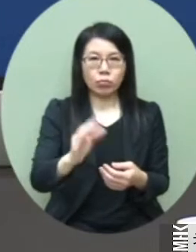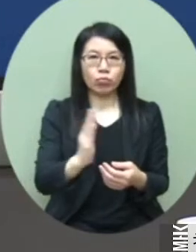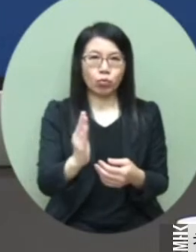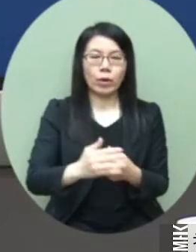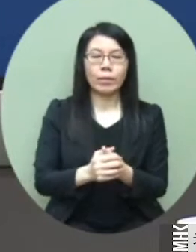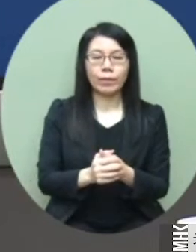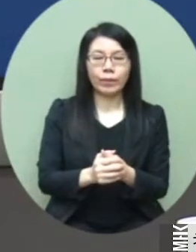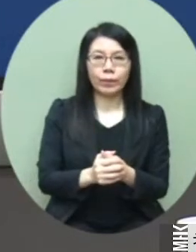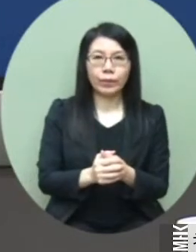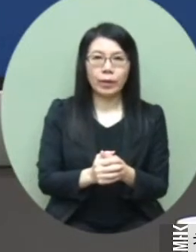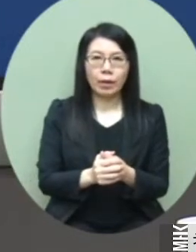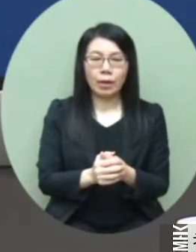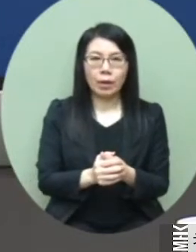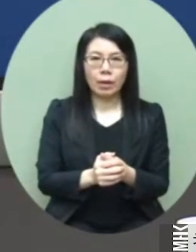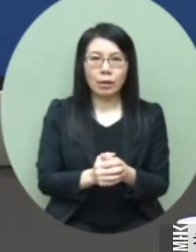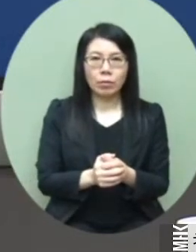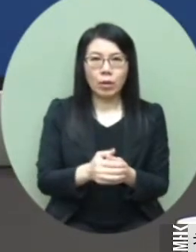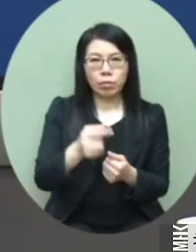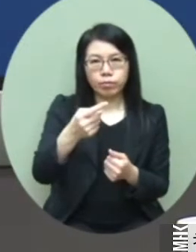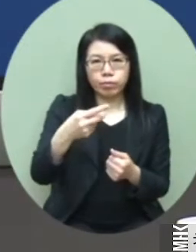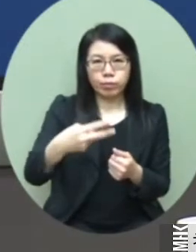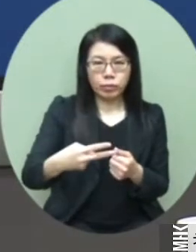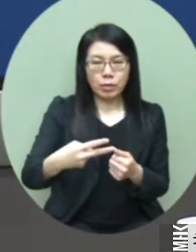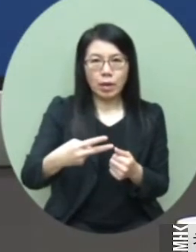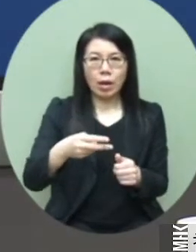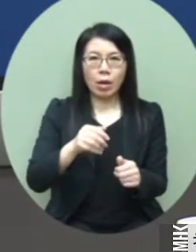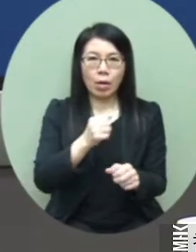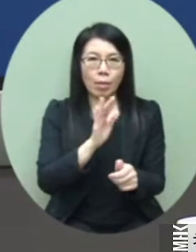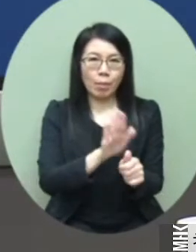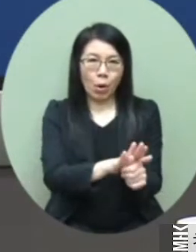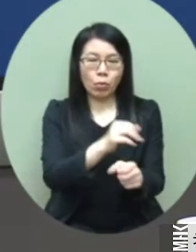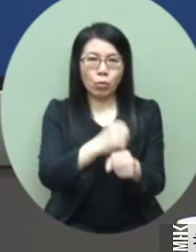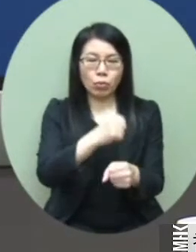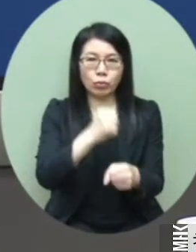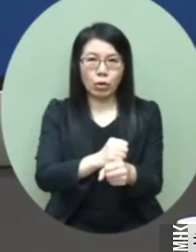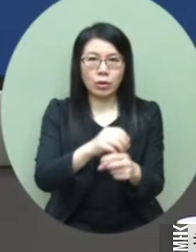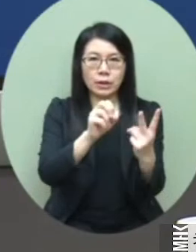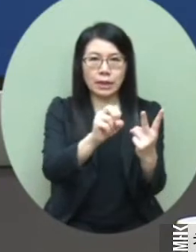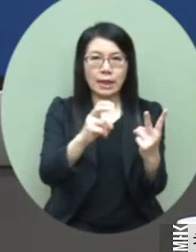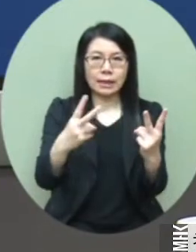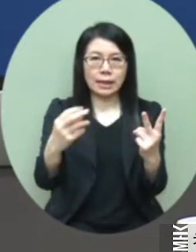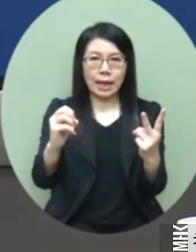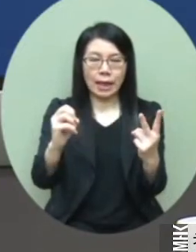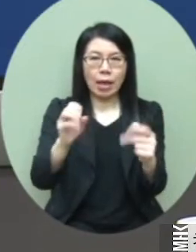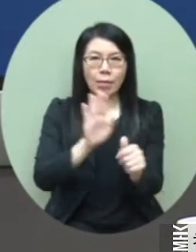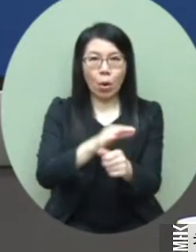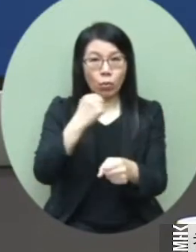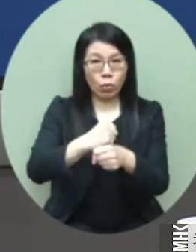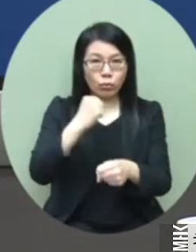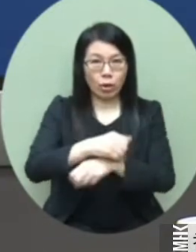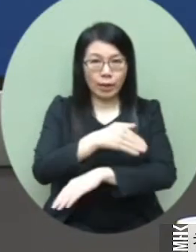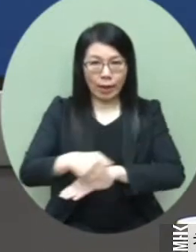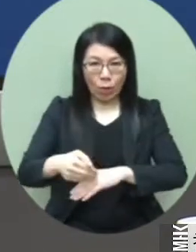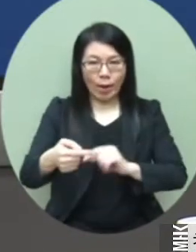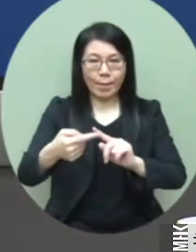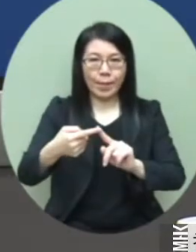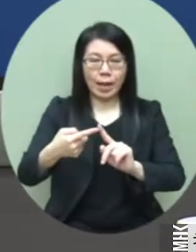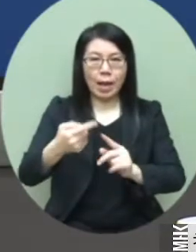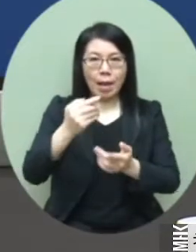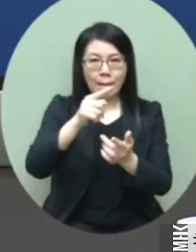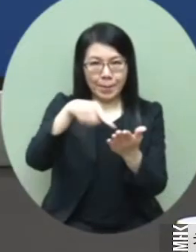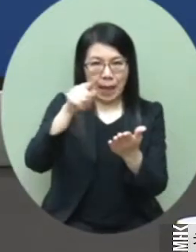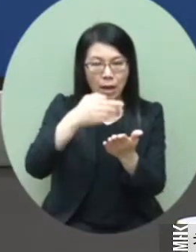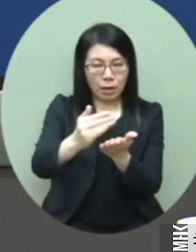spent $410 billion. We have got 2 rounds of ESS. In 2020, there